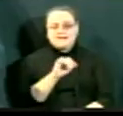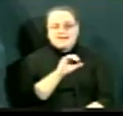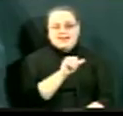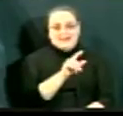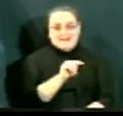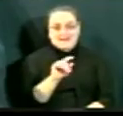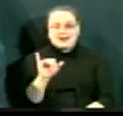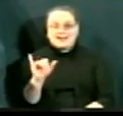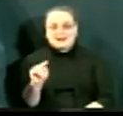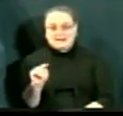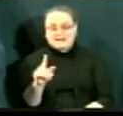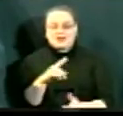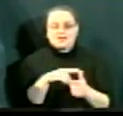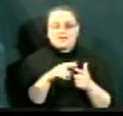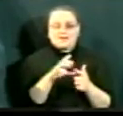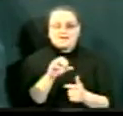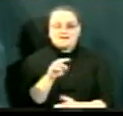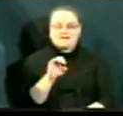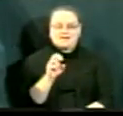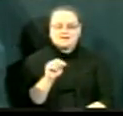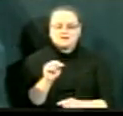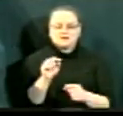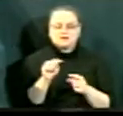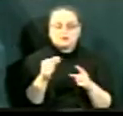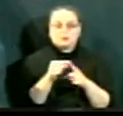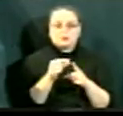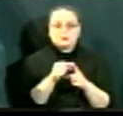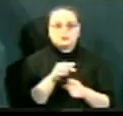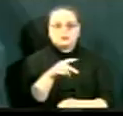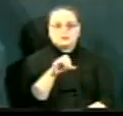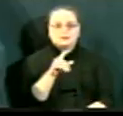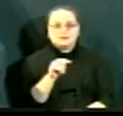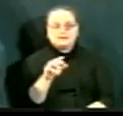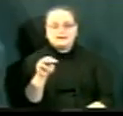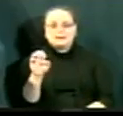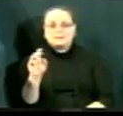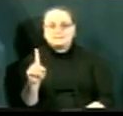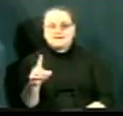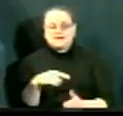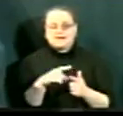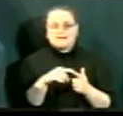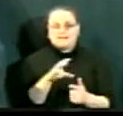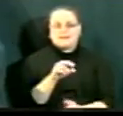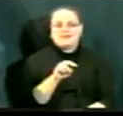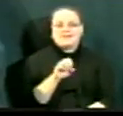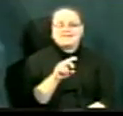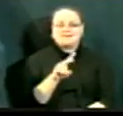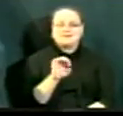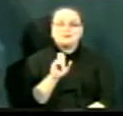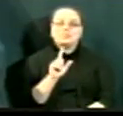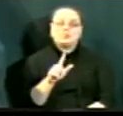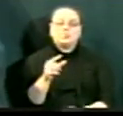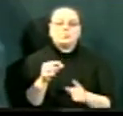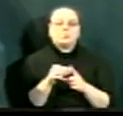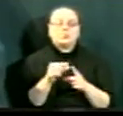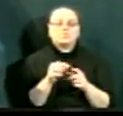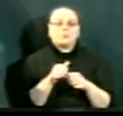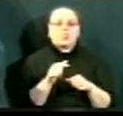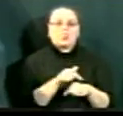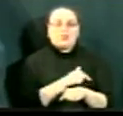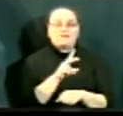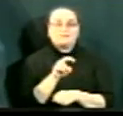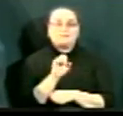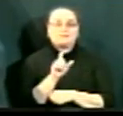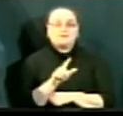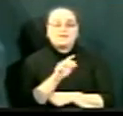and consonant-vowel-consonant words such as pat and mud, and consonant-vowel words with long vowel sounds such as be